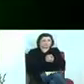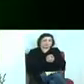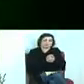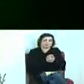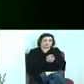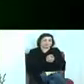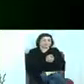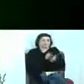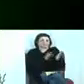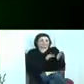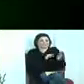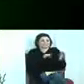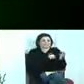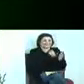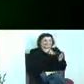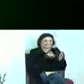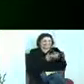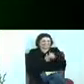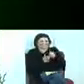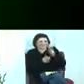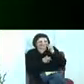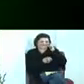Jehovah Jireh,